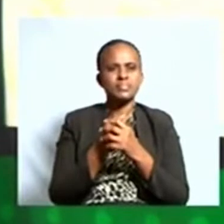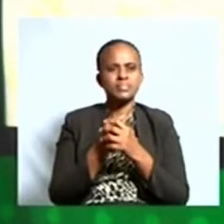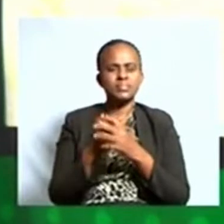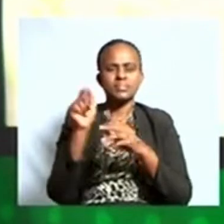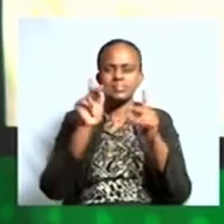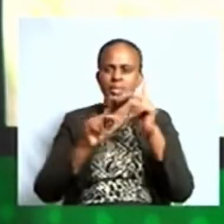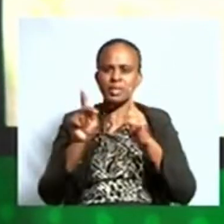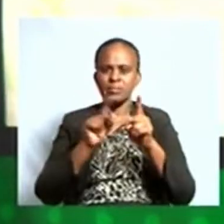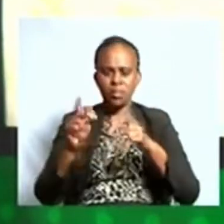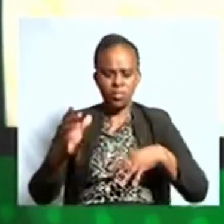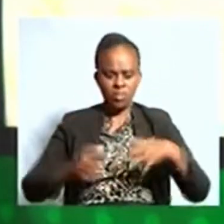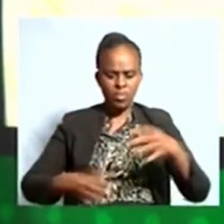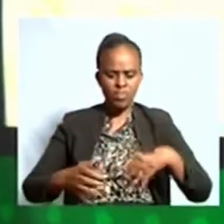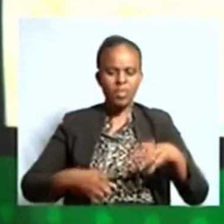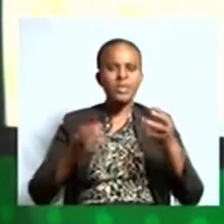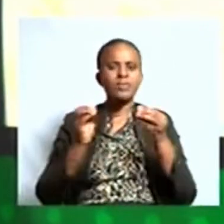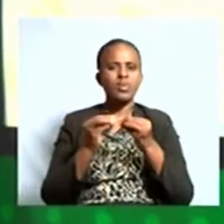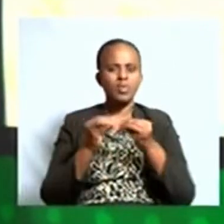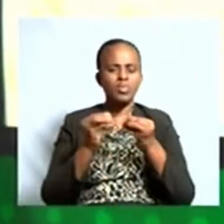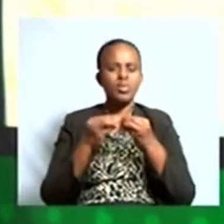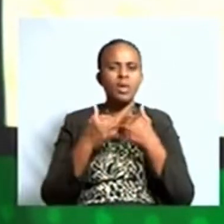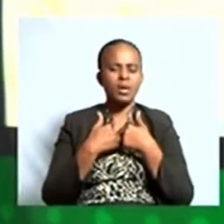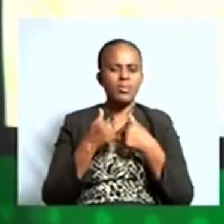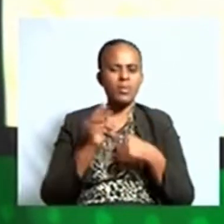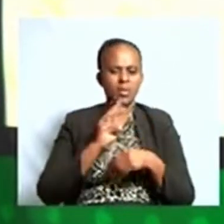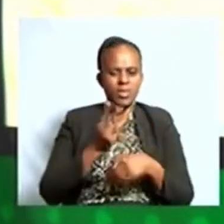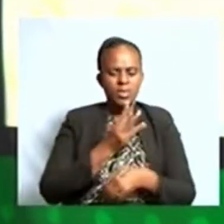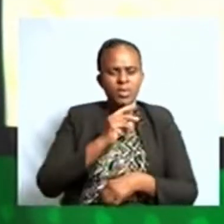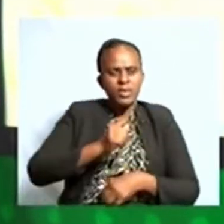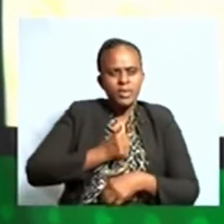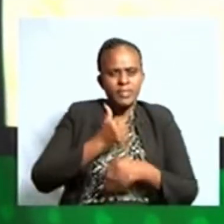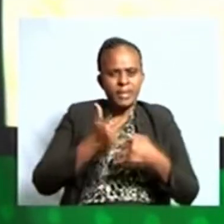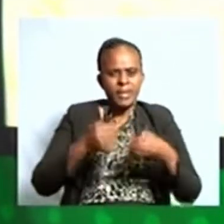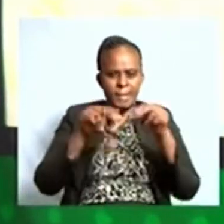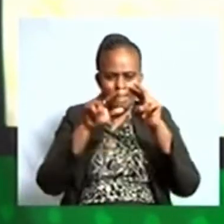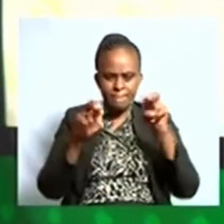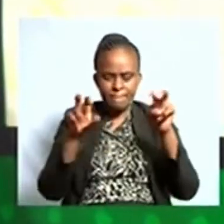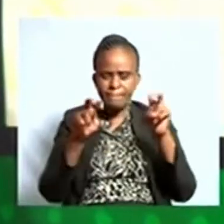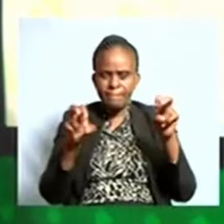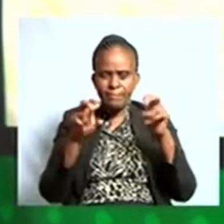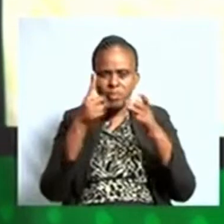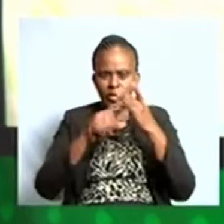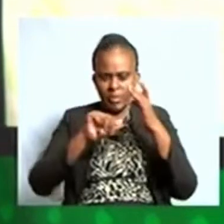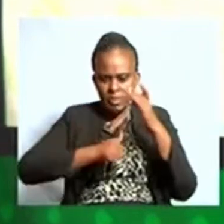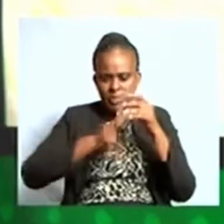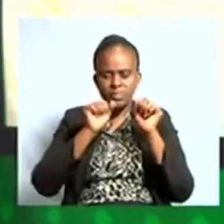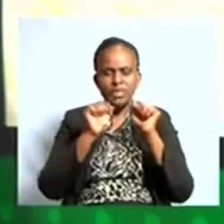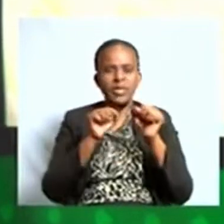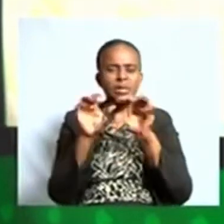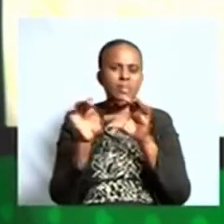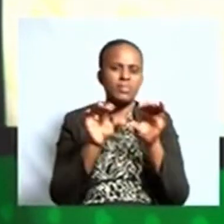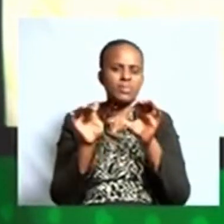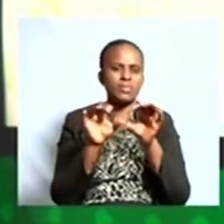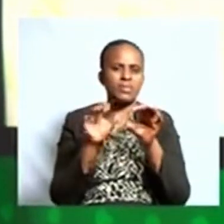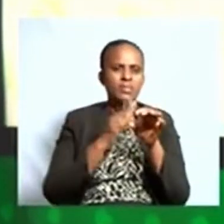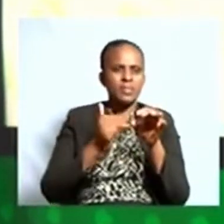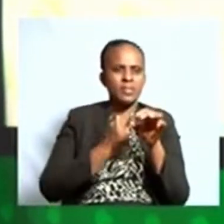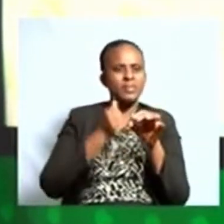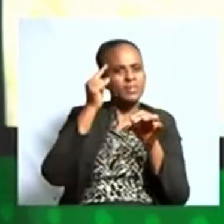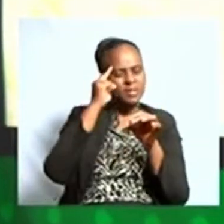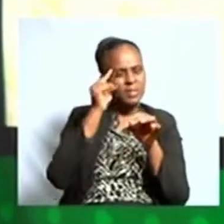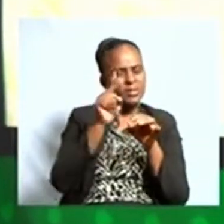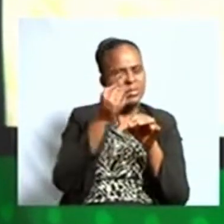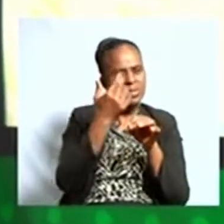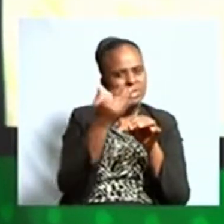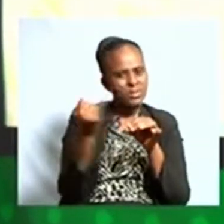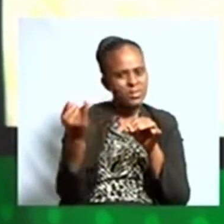have complained a lot. We are checking in terms of what we could do. I think one of the issues is that